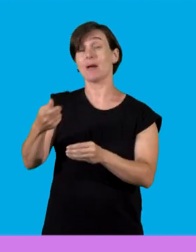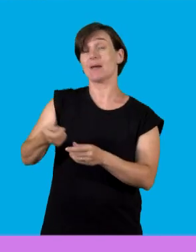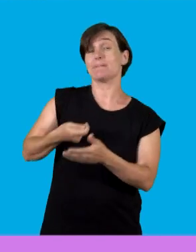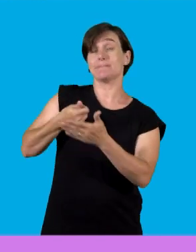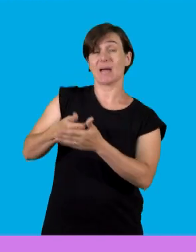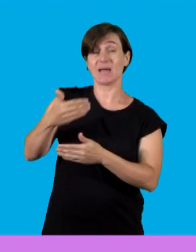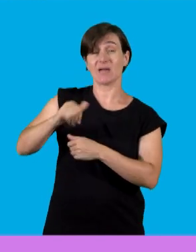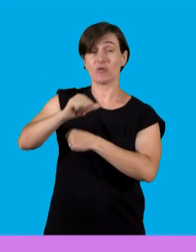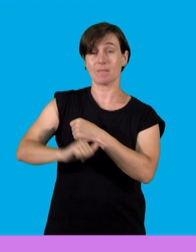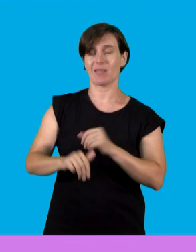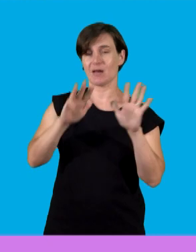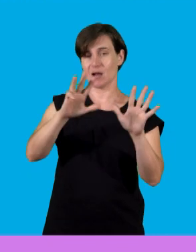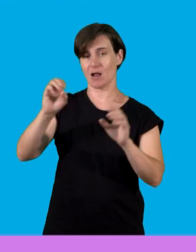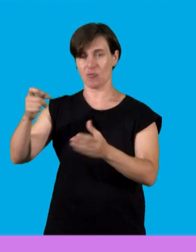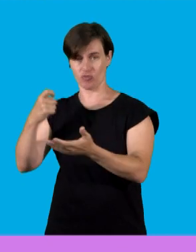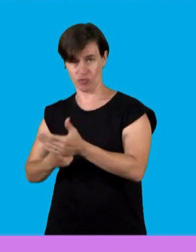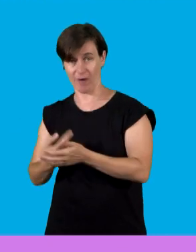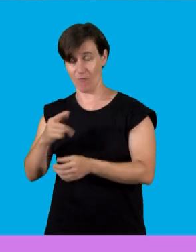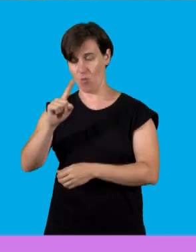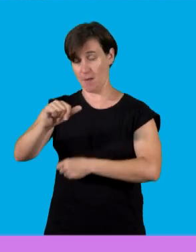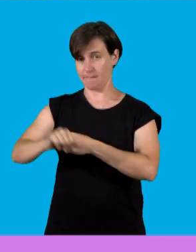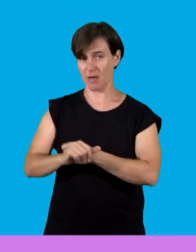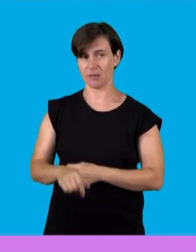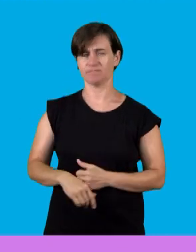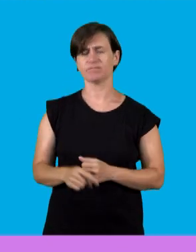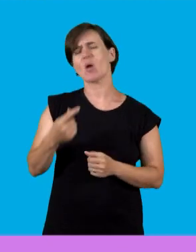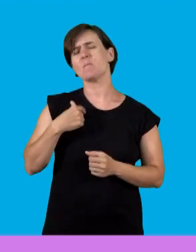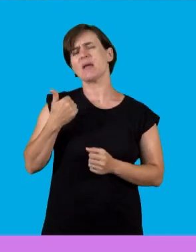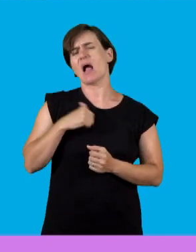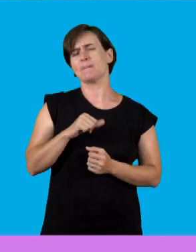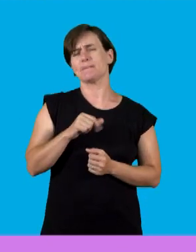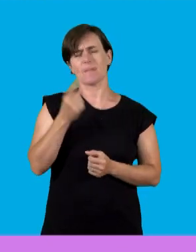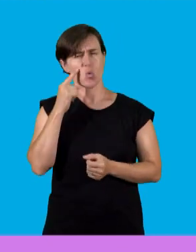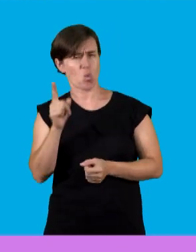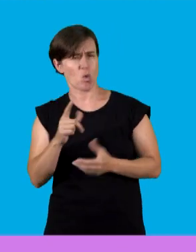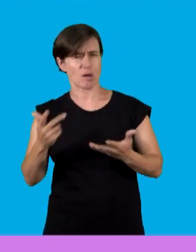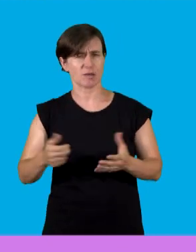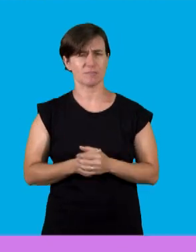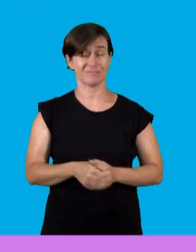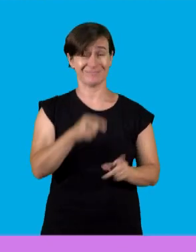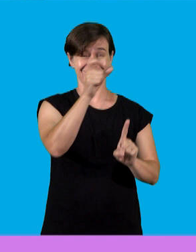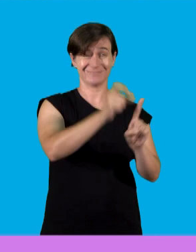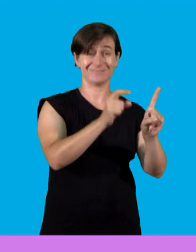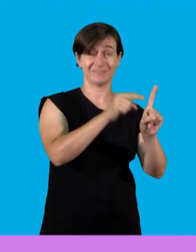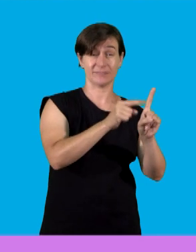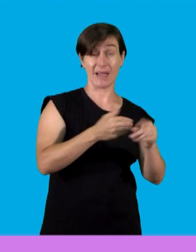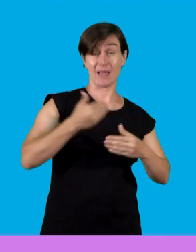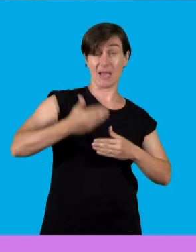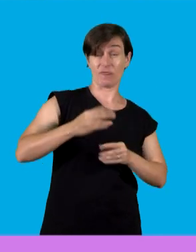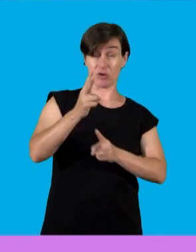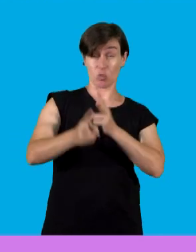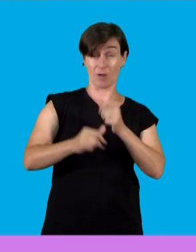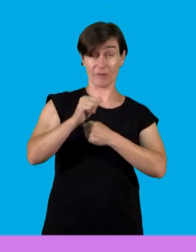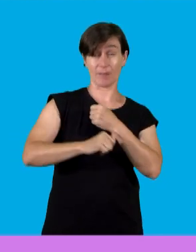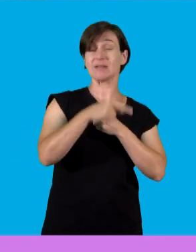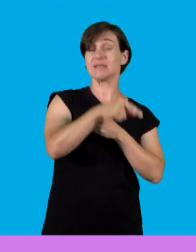to the club's fund. Right, so we would like to know how much will Boitumelo receive every 12 months from the